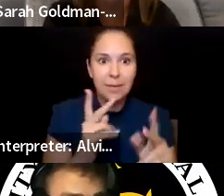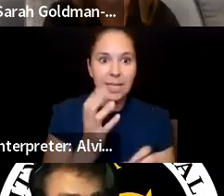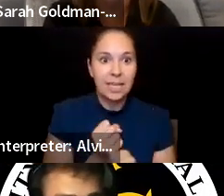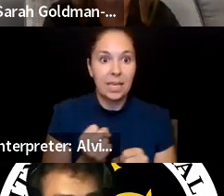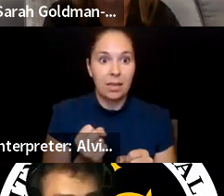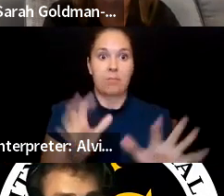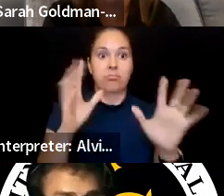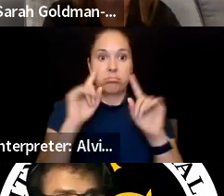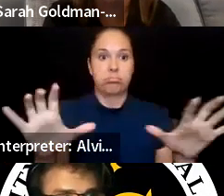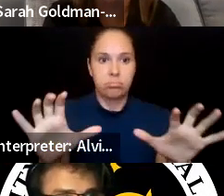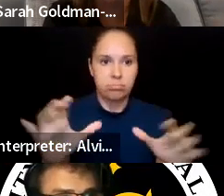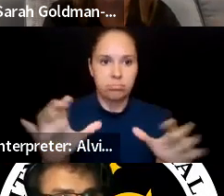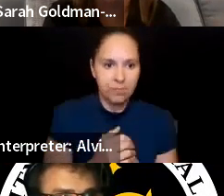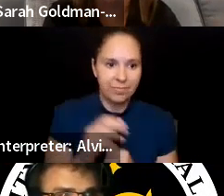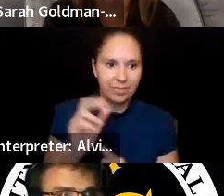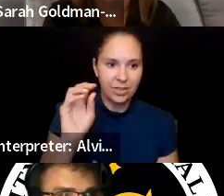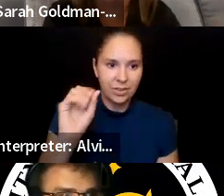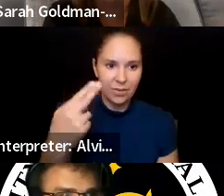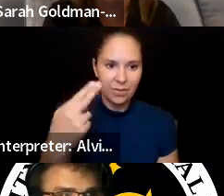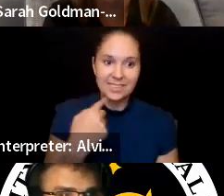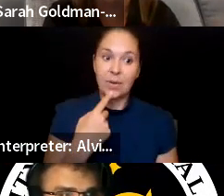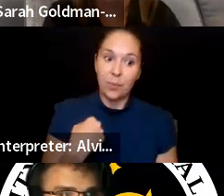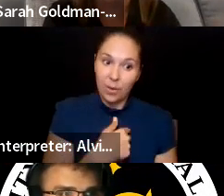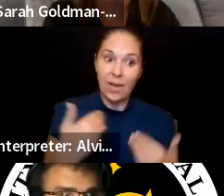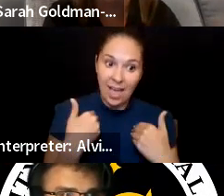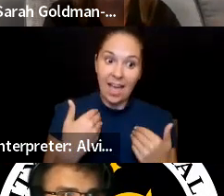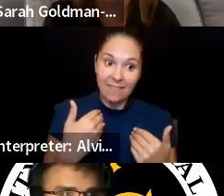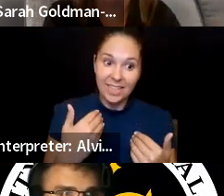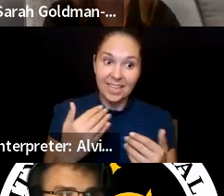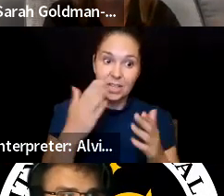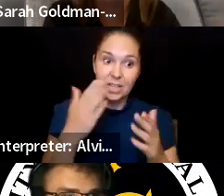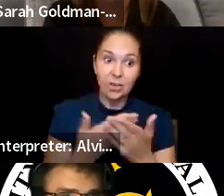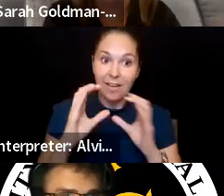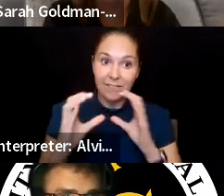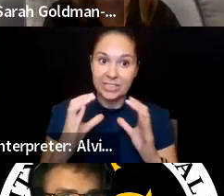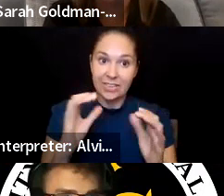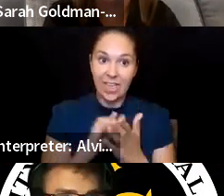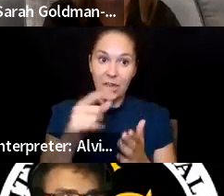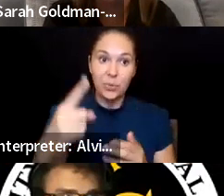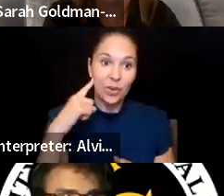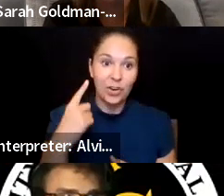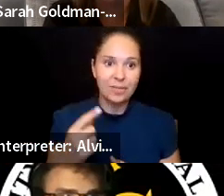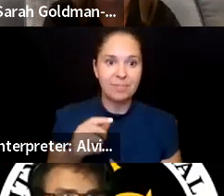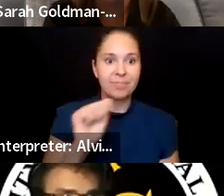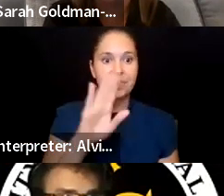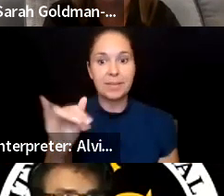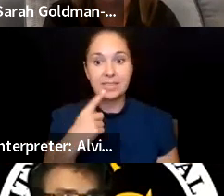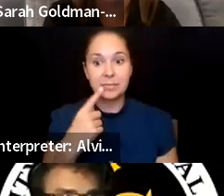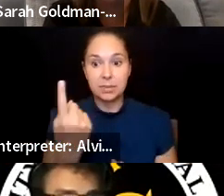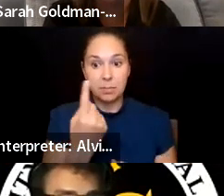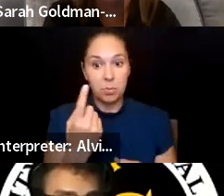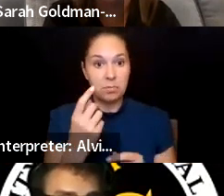guard. We were having some really good conversations, which you heard a bit in Yes. our room. Well, would someone from